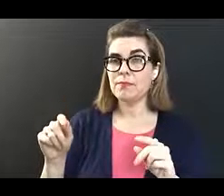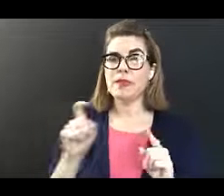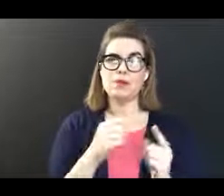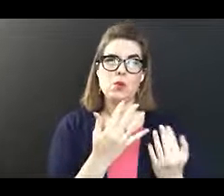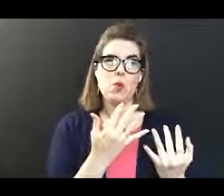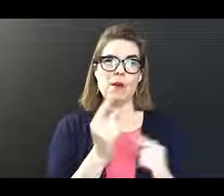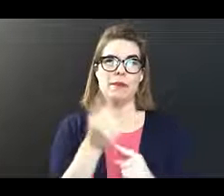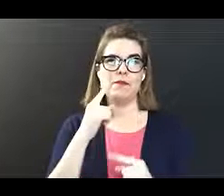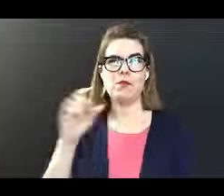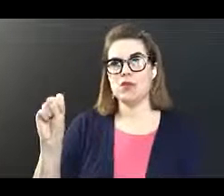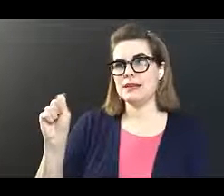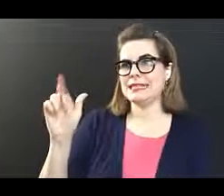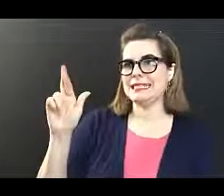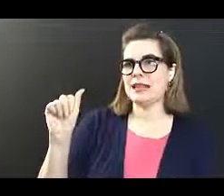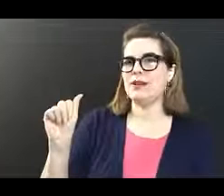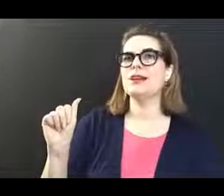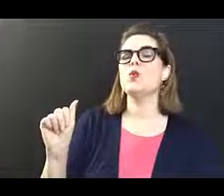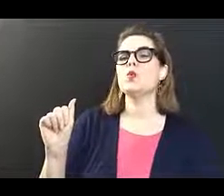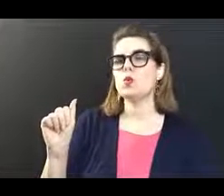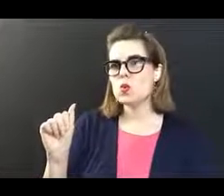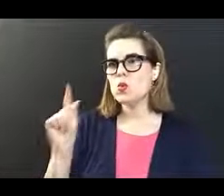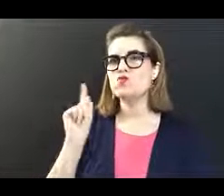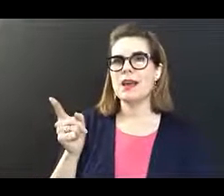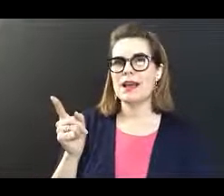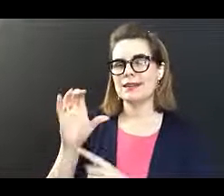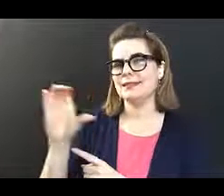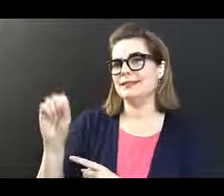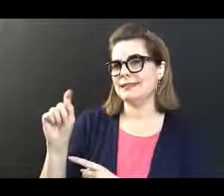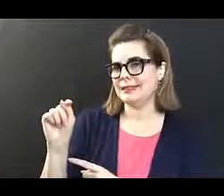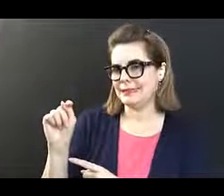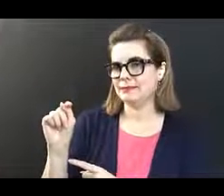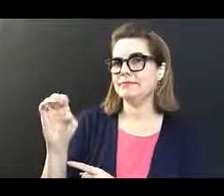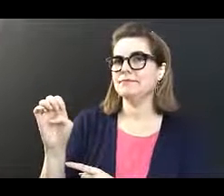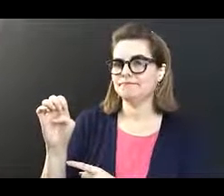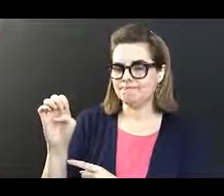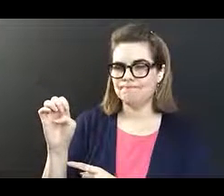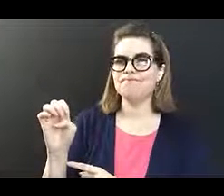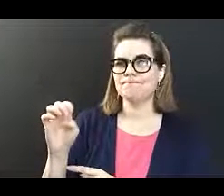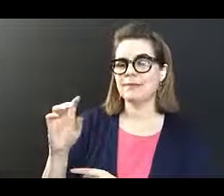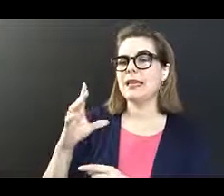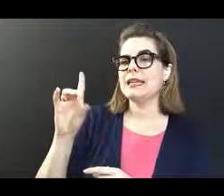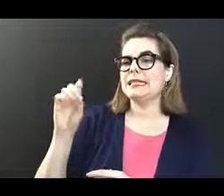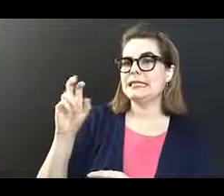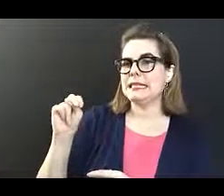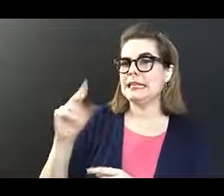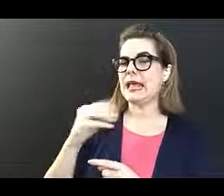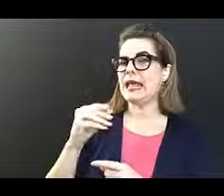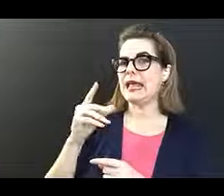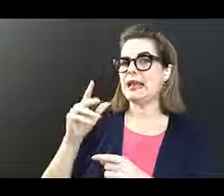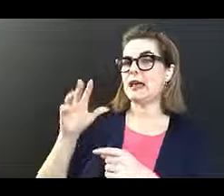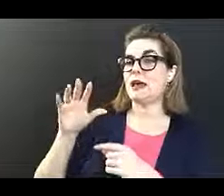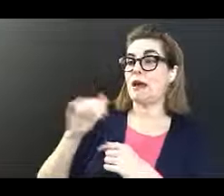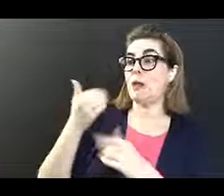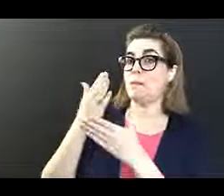Sarah since we're jumping ahead. Oh, got it. Dean and the rest of the group, we're going to join at 10:30. Gotcha.